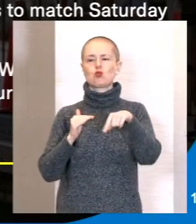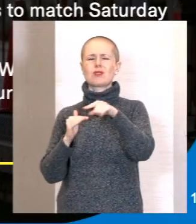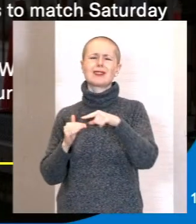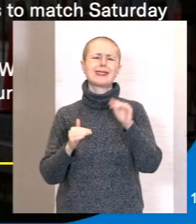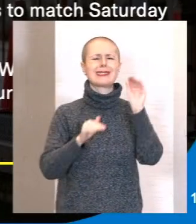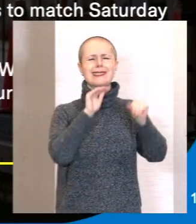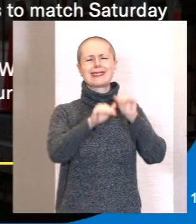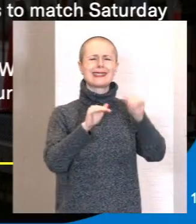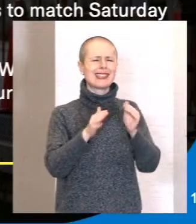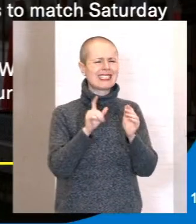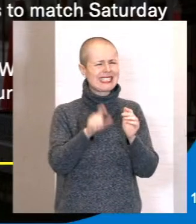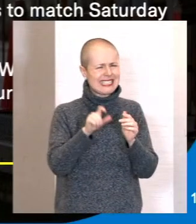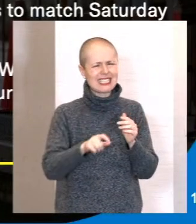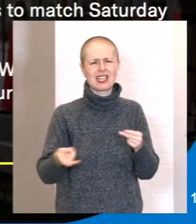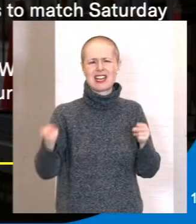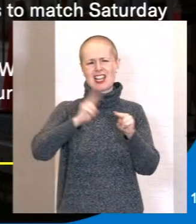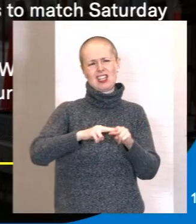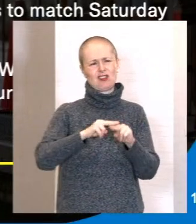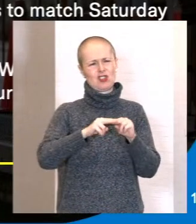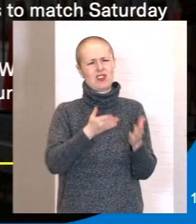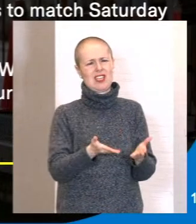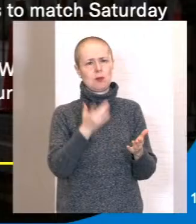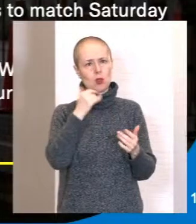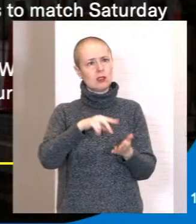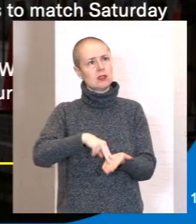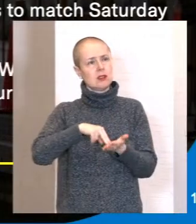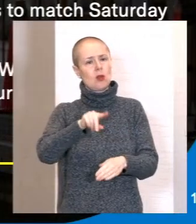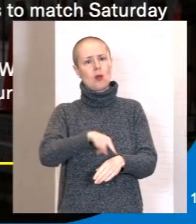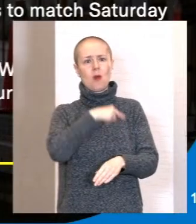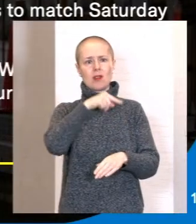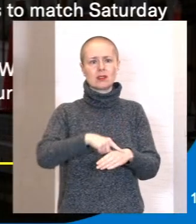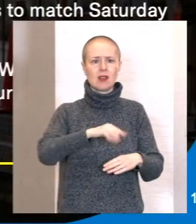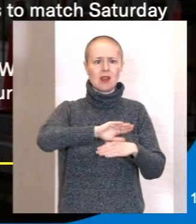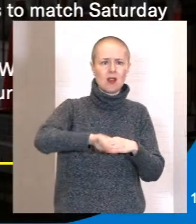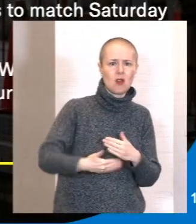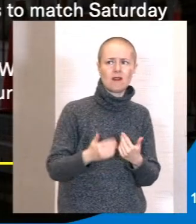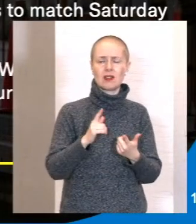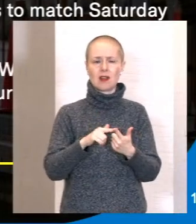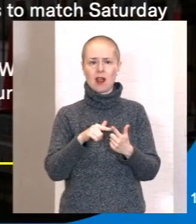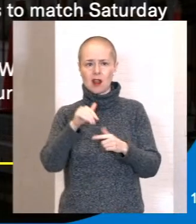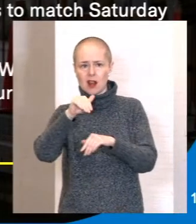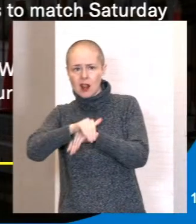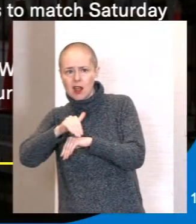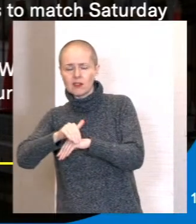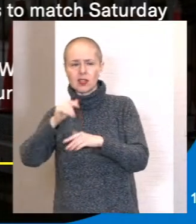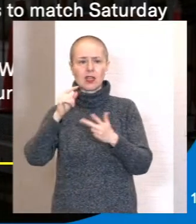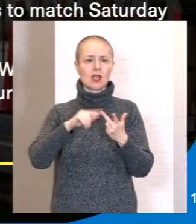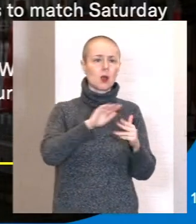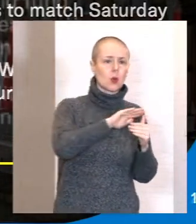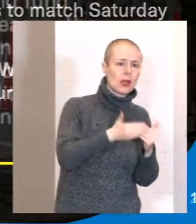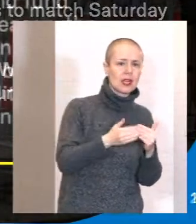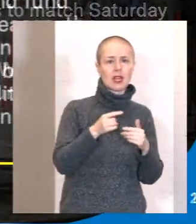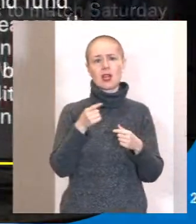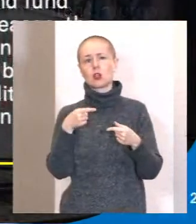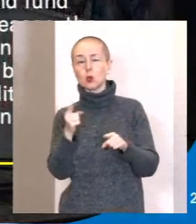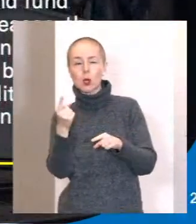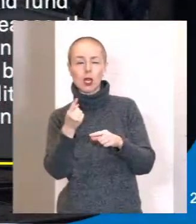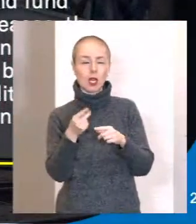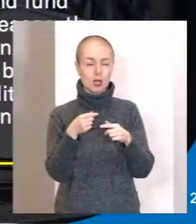weekend service levels, including late-night service, and increased service during the weekday rush hours.